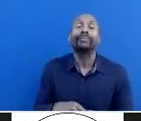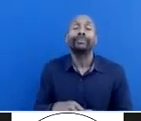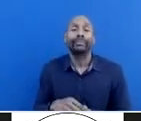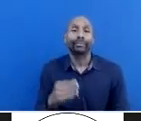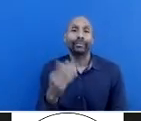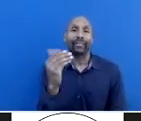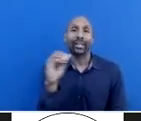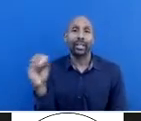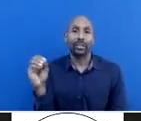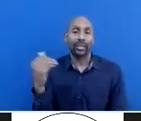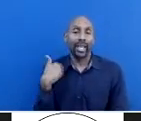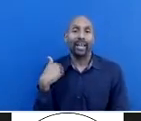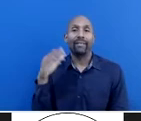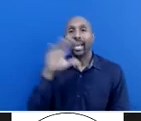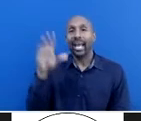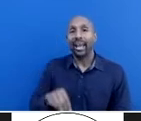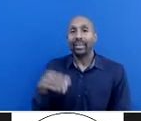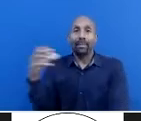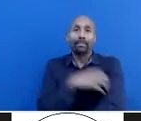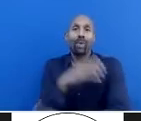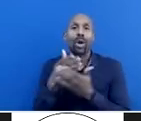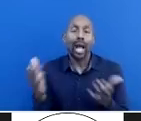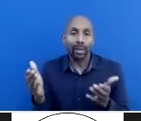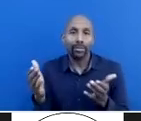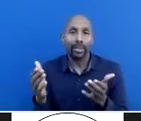African power objects were identified